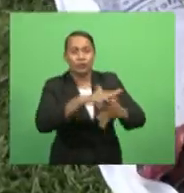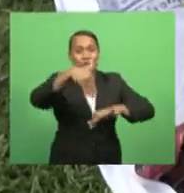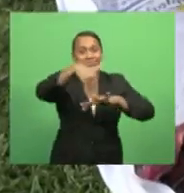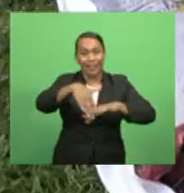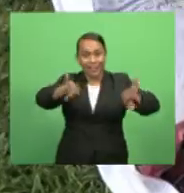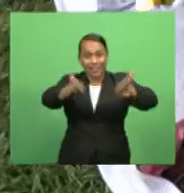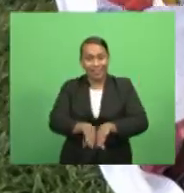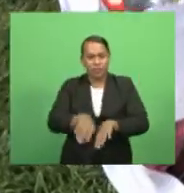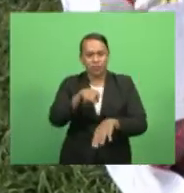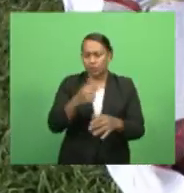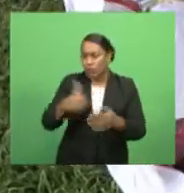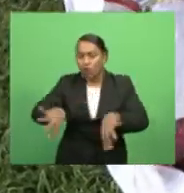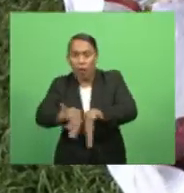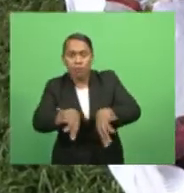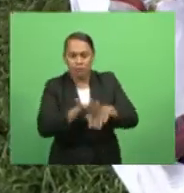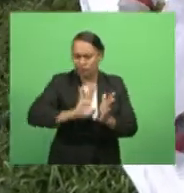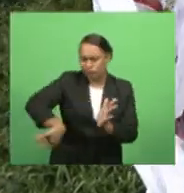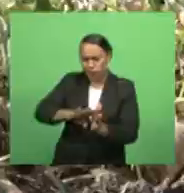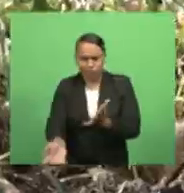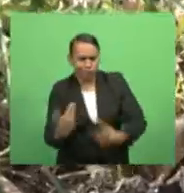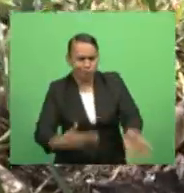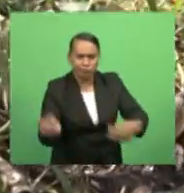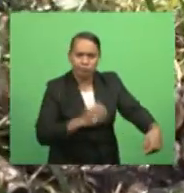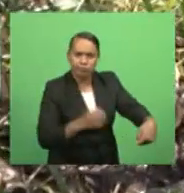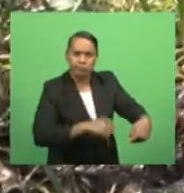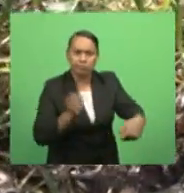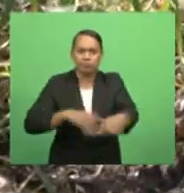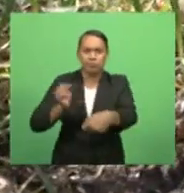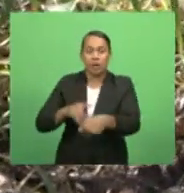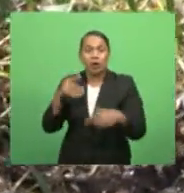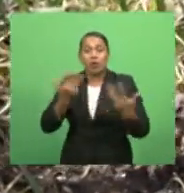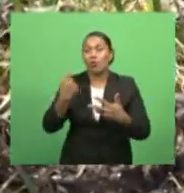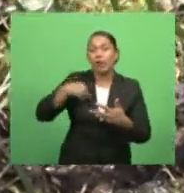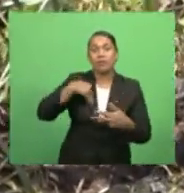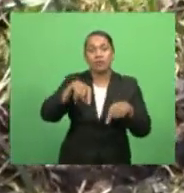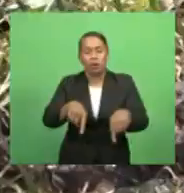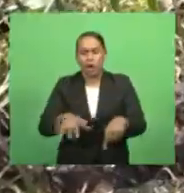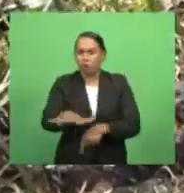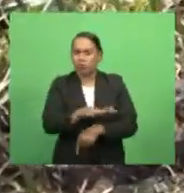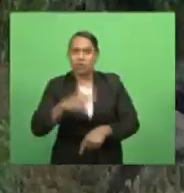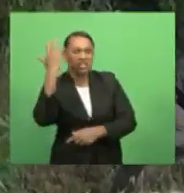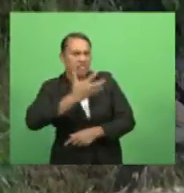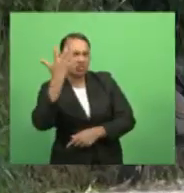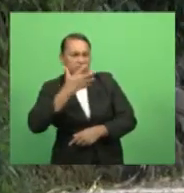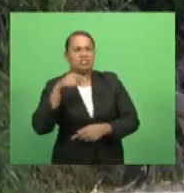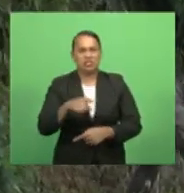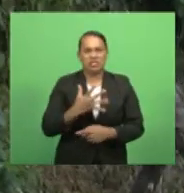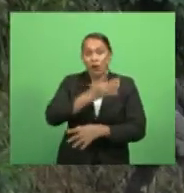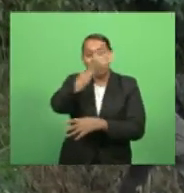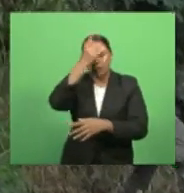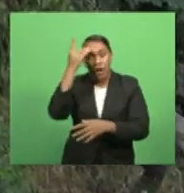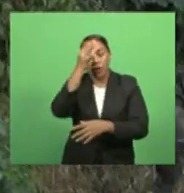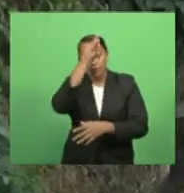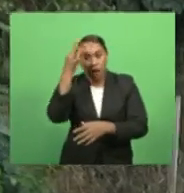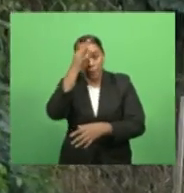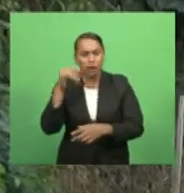removing materials that mosquitoes are most likely to breed in. These are hotspot areas for dengue fever. The Northern Division currently has